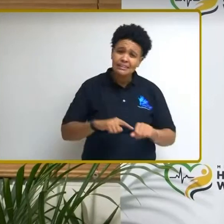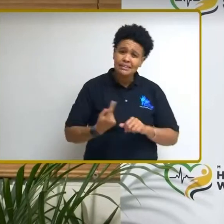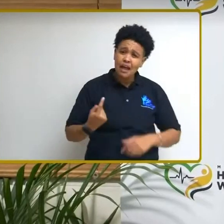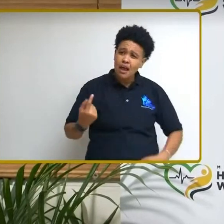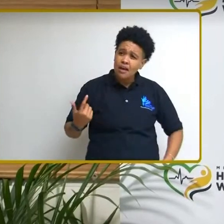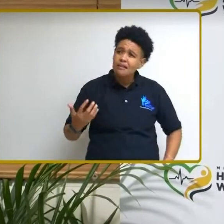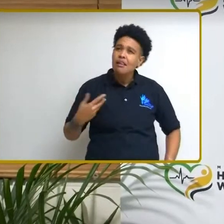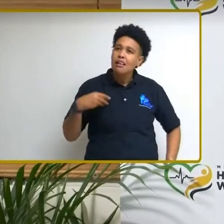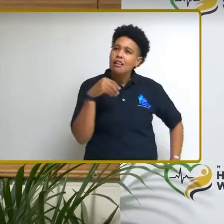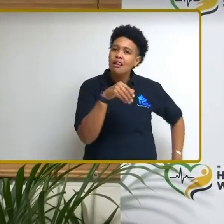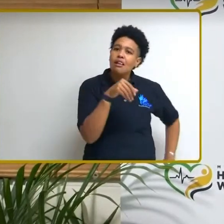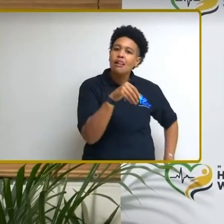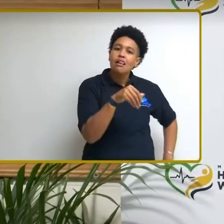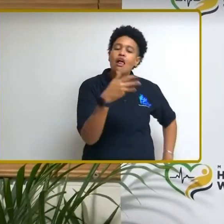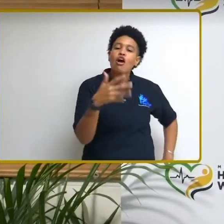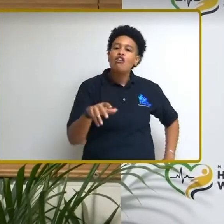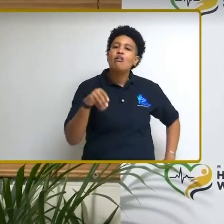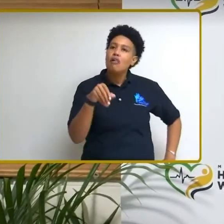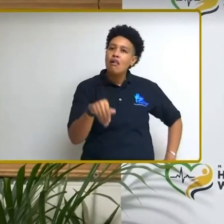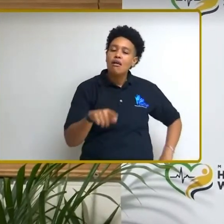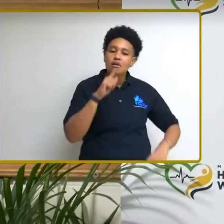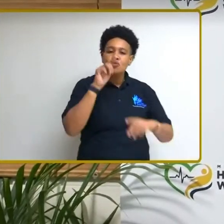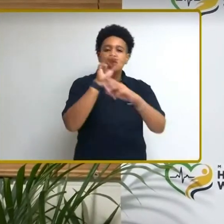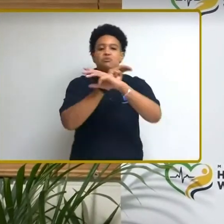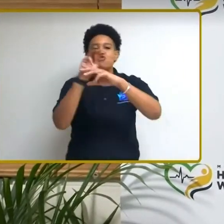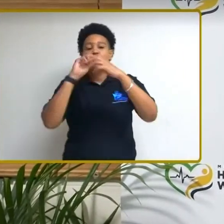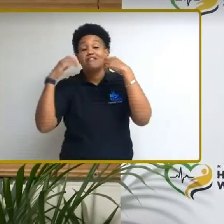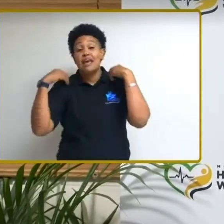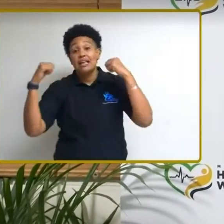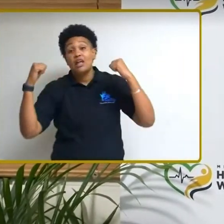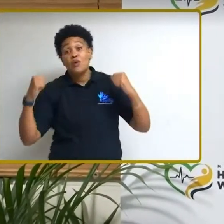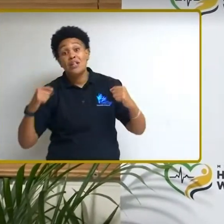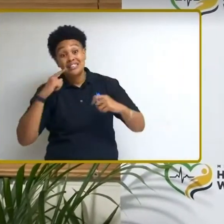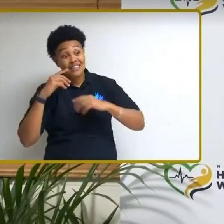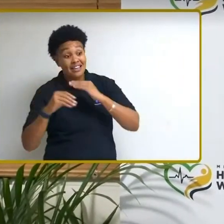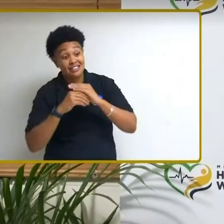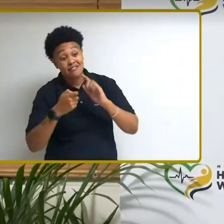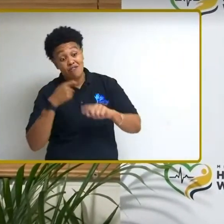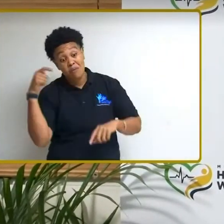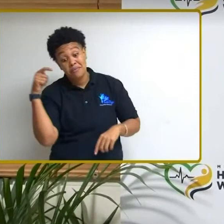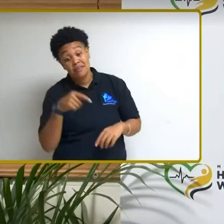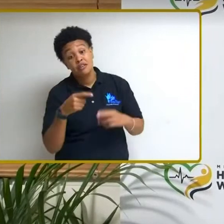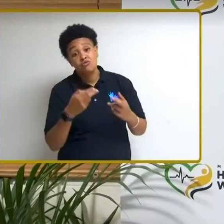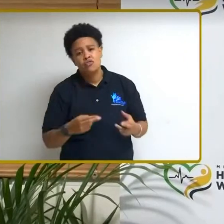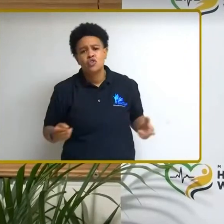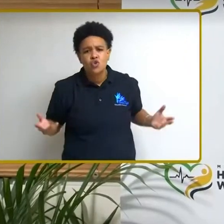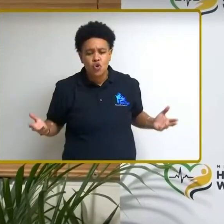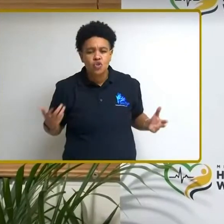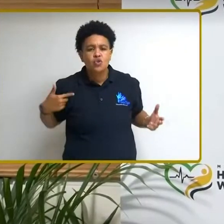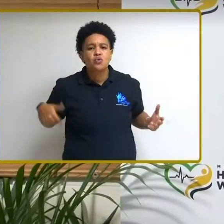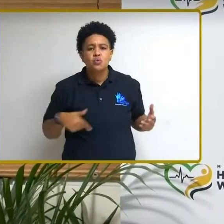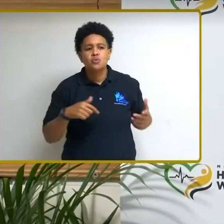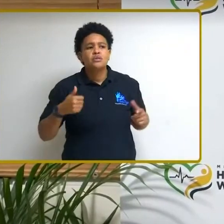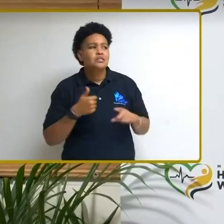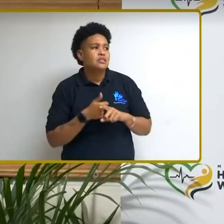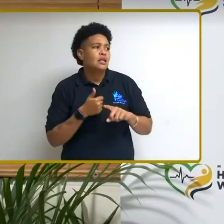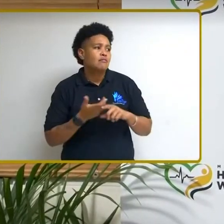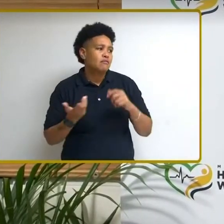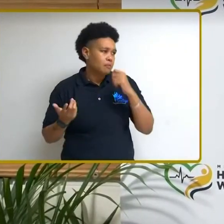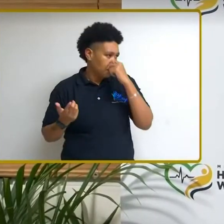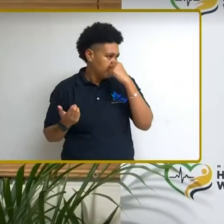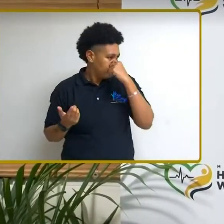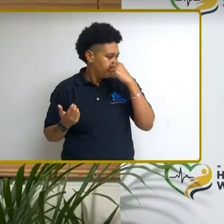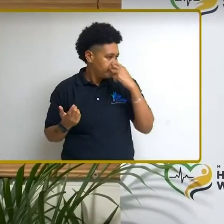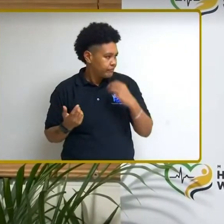to be provided to the Ministry of Health and Wellness, and it's from these resources we are